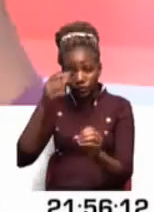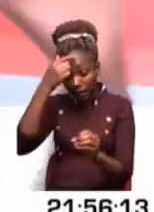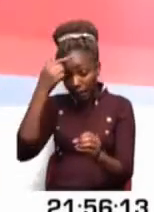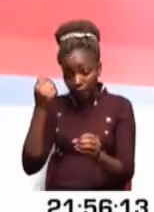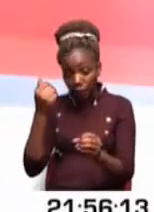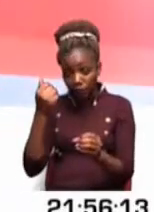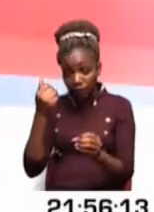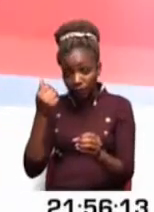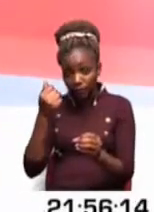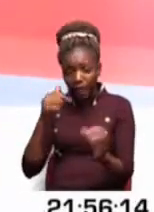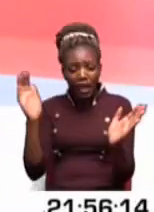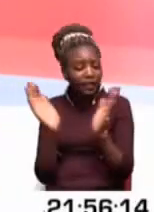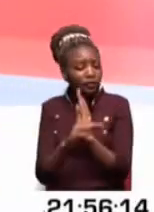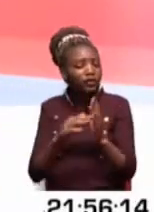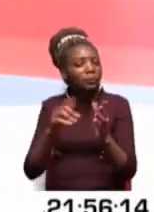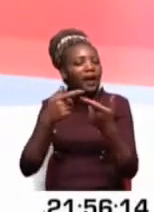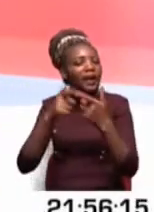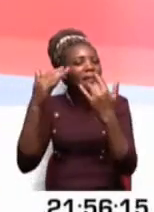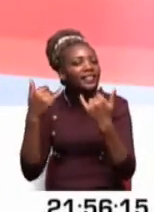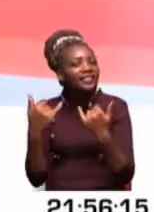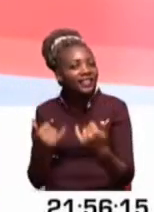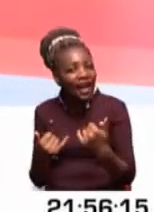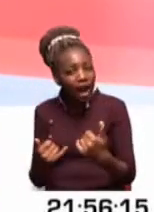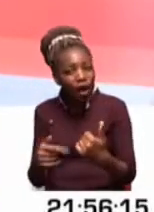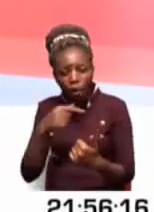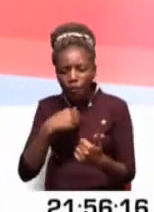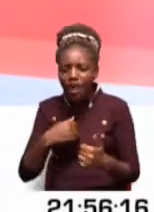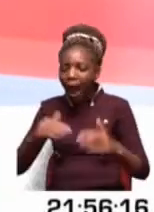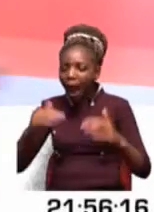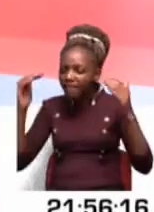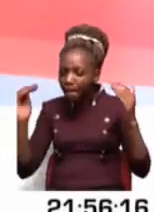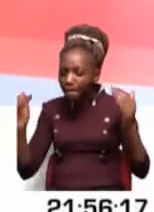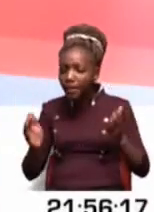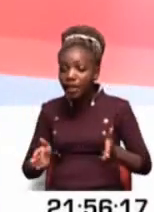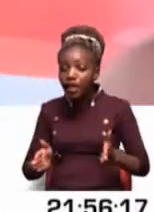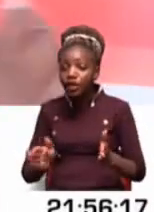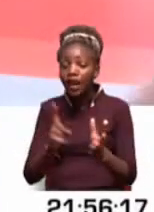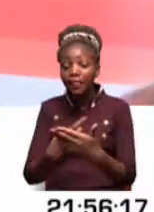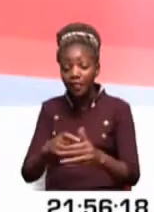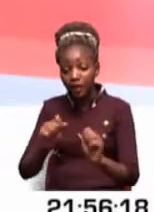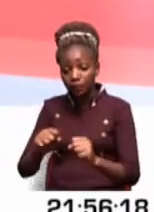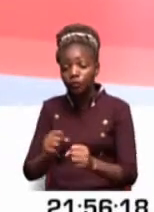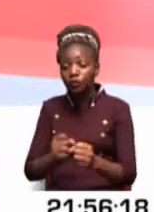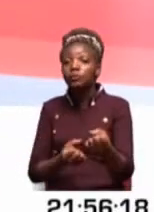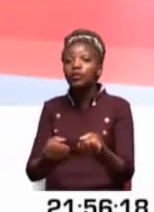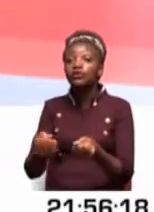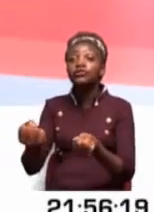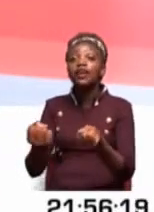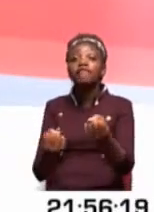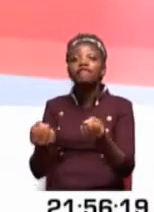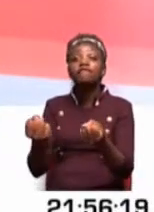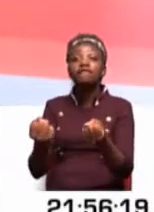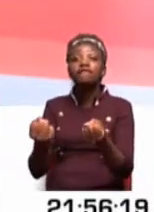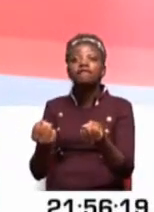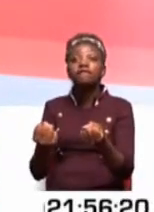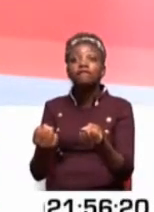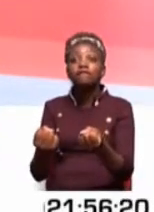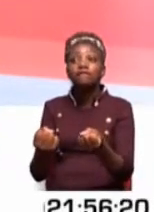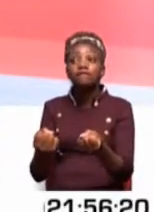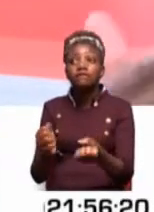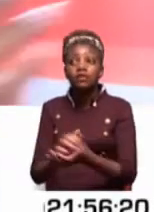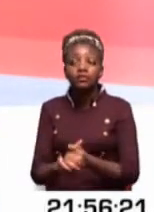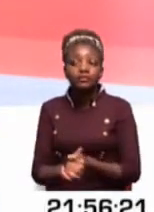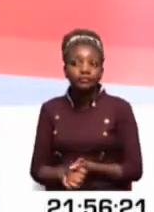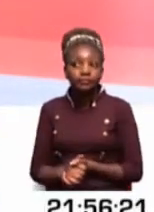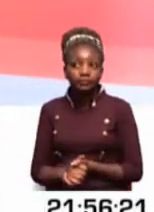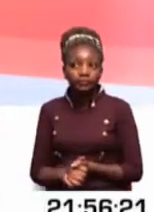that huge road that we have, and you can be able to move like, I drove along it to hit this place, and you don't believe where I was